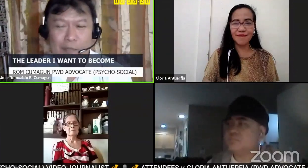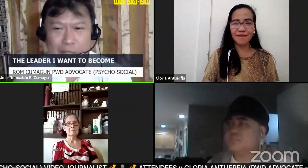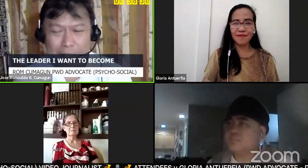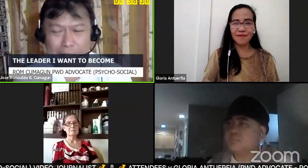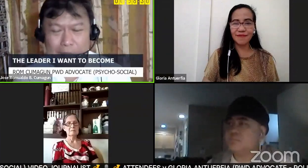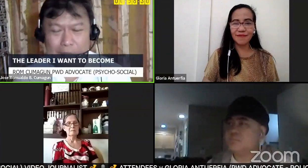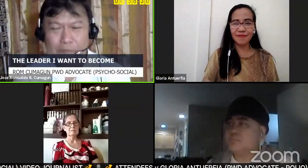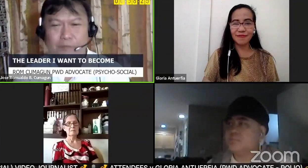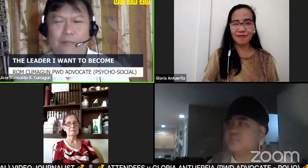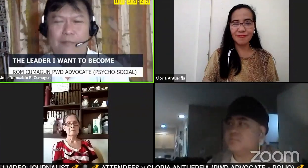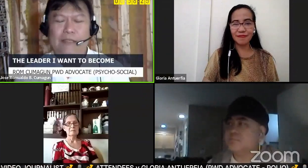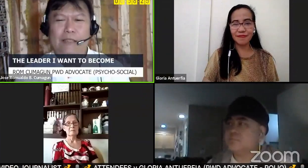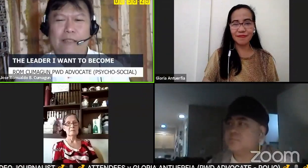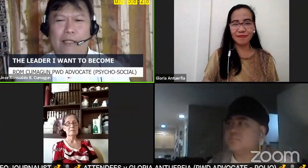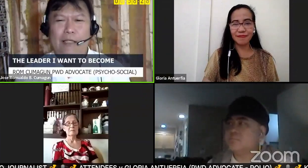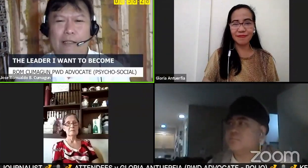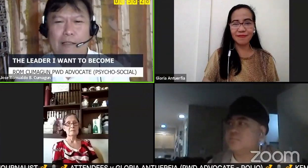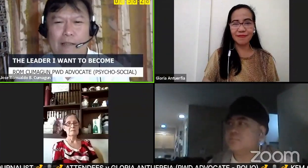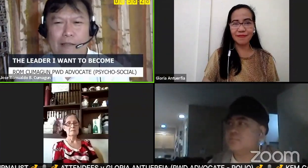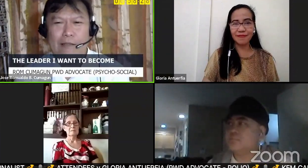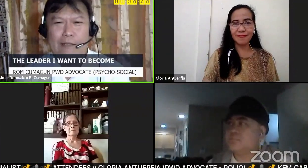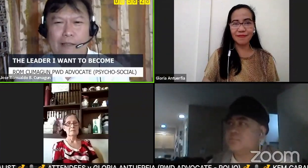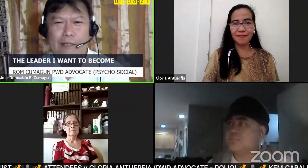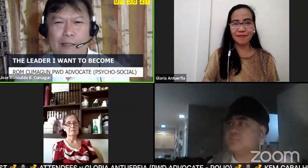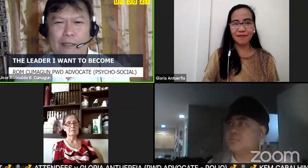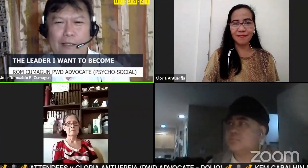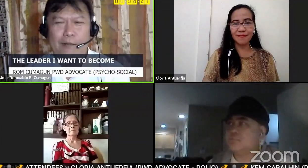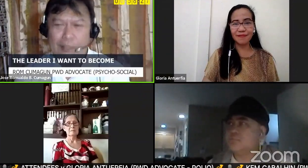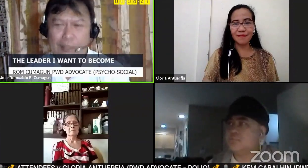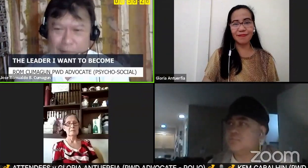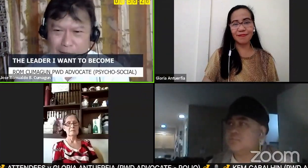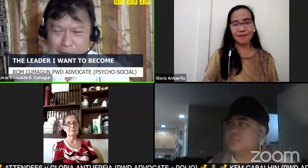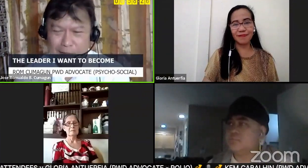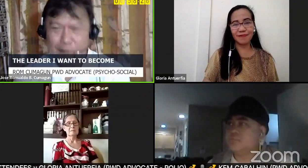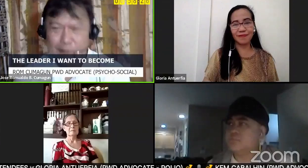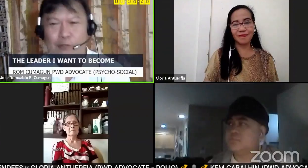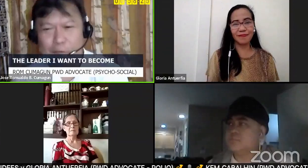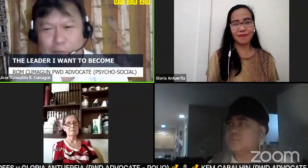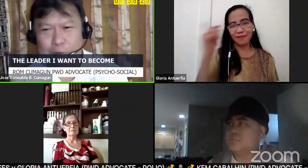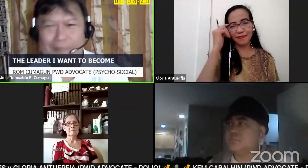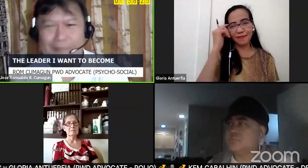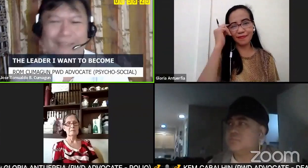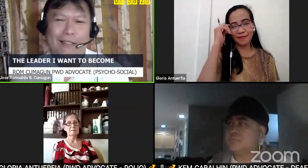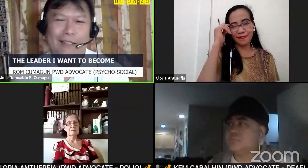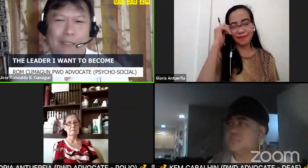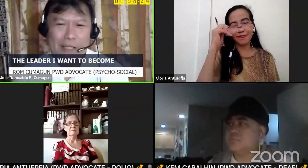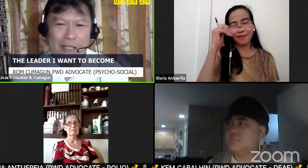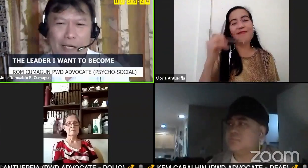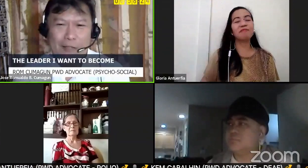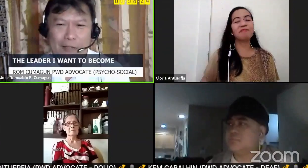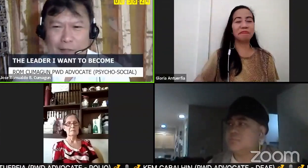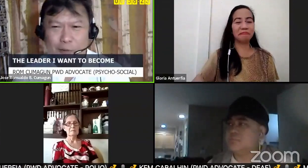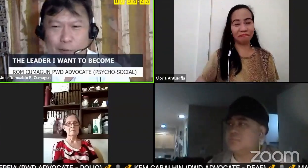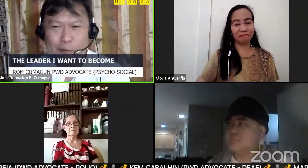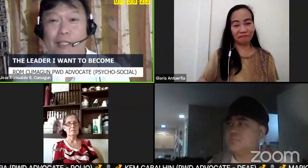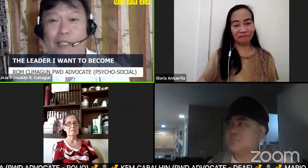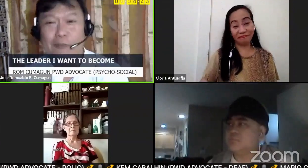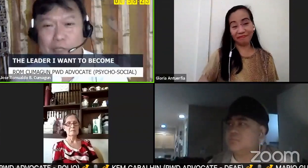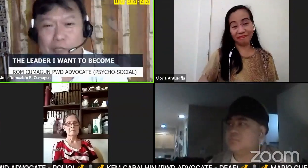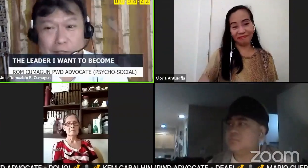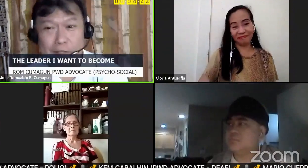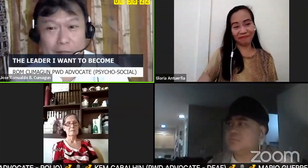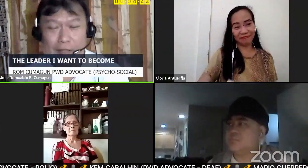I just kept silent and just resolved, deepened my resolve